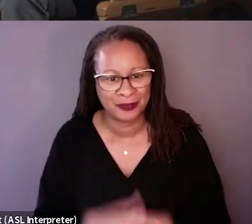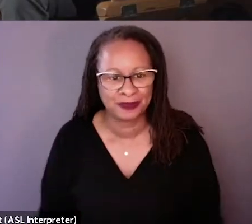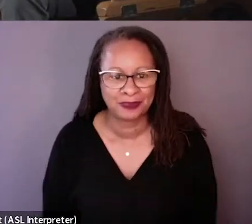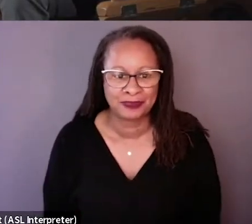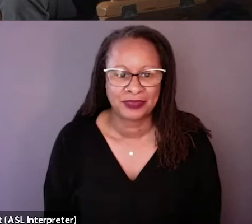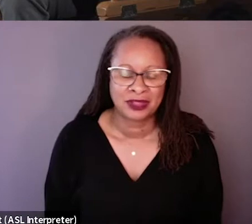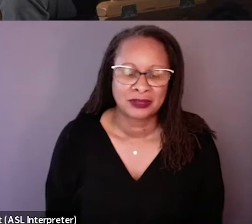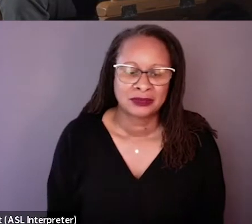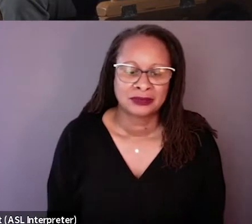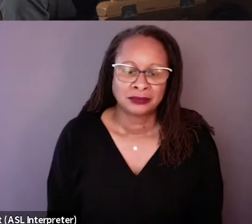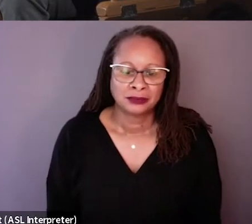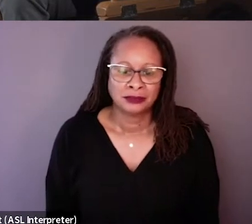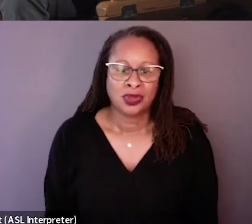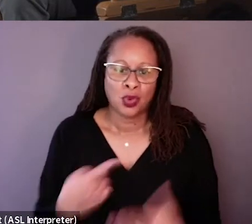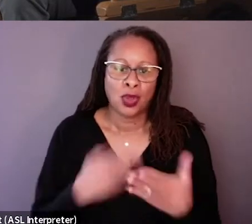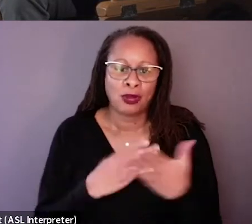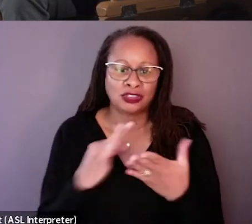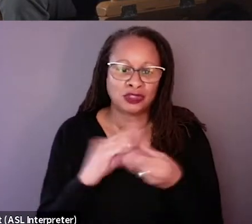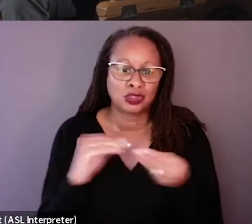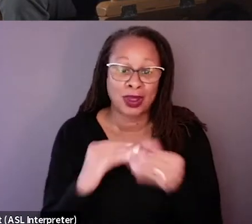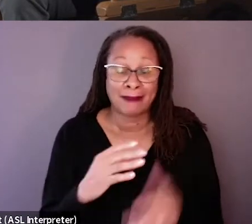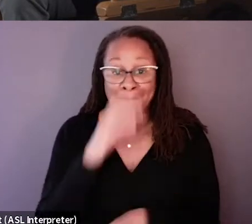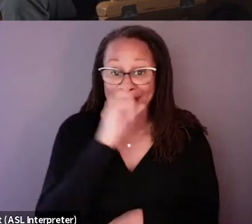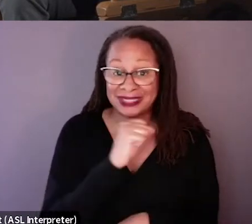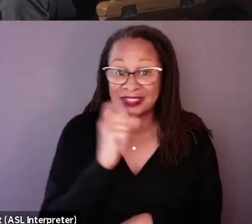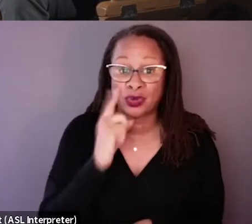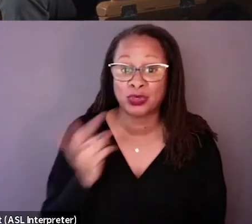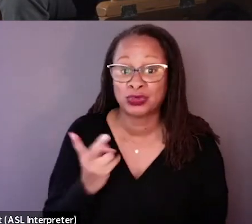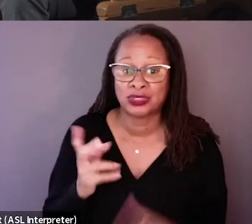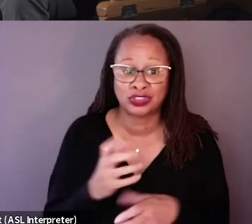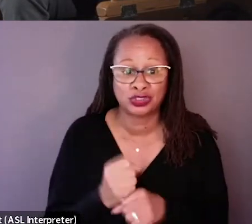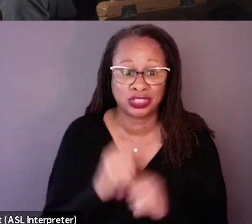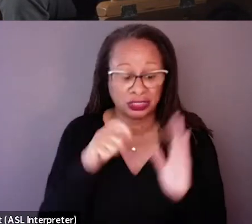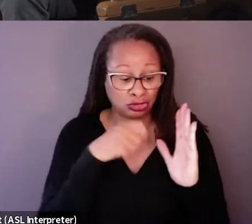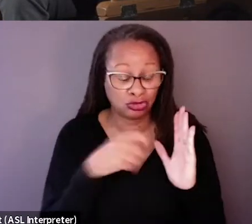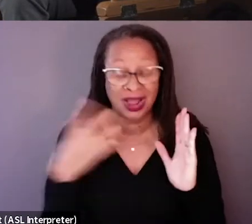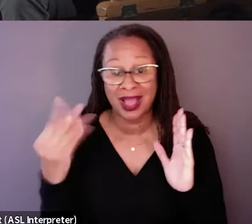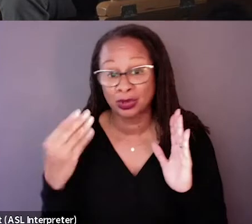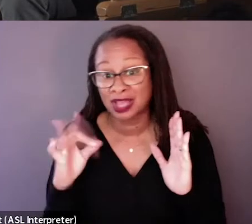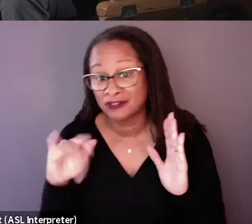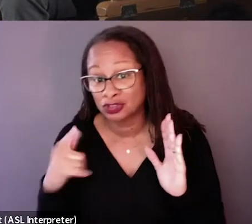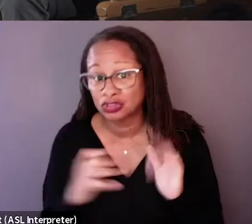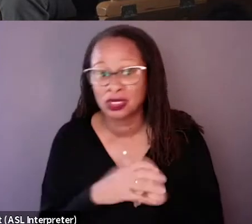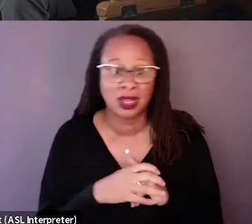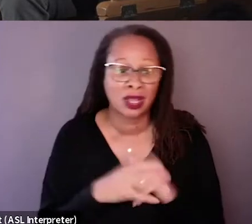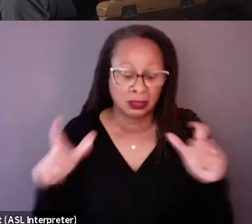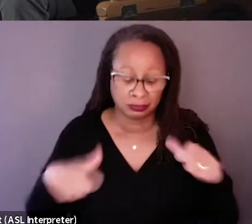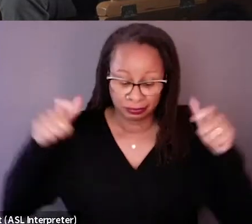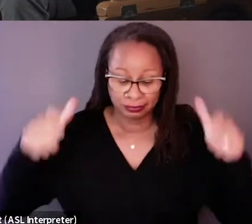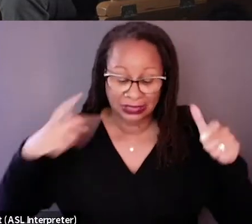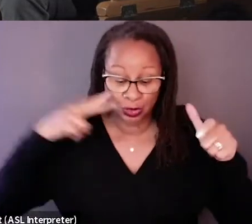were missing for you guys? Because you also, it looks like, you know, take the time to shoot outside footage, to shoot, you know, overhead shots of coffee